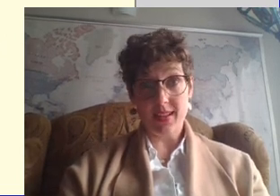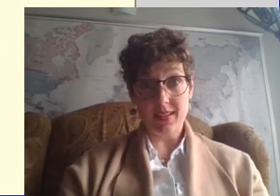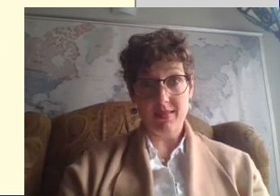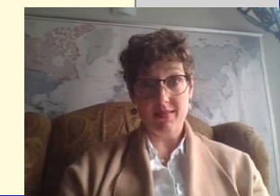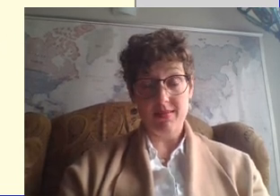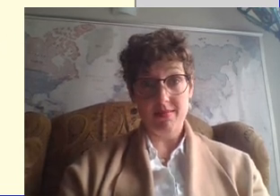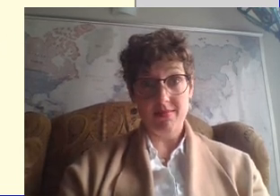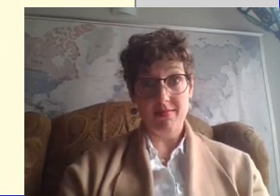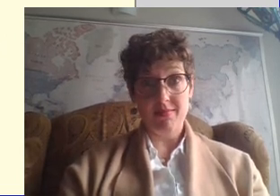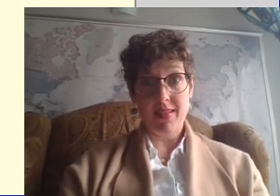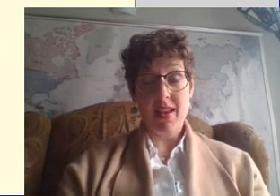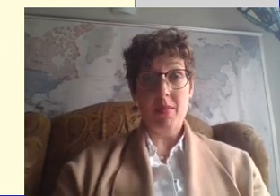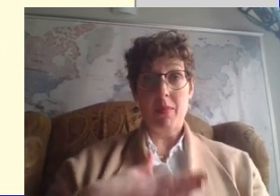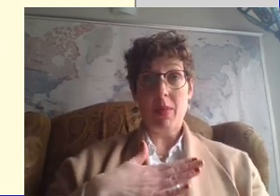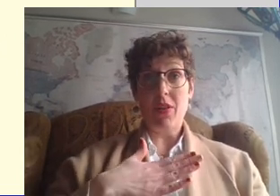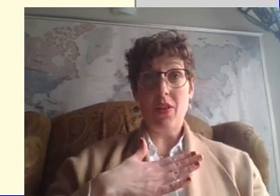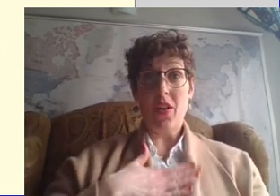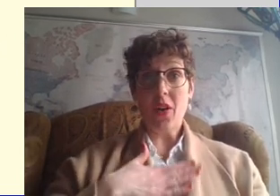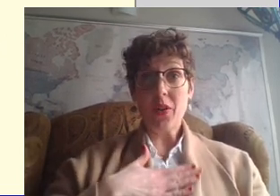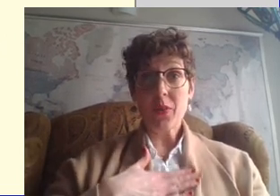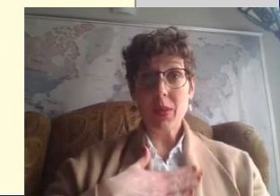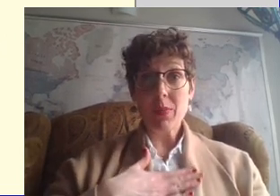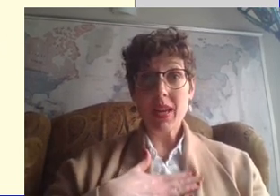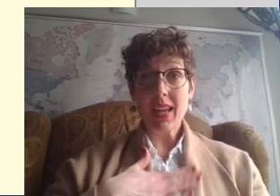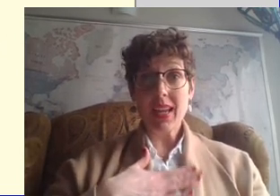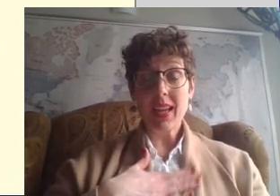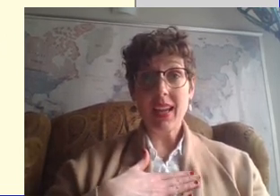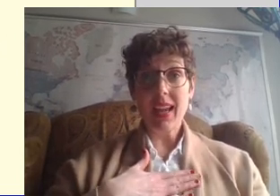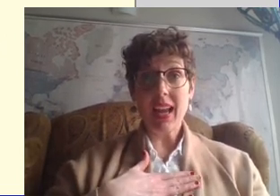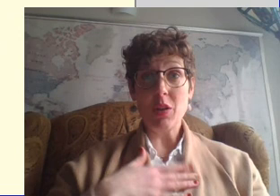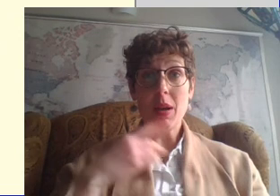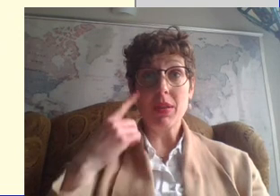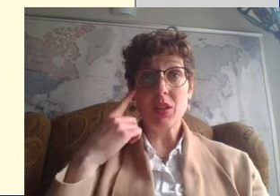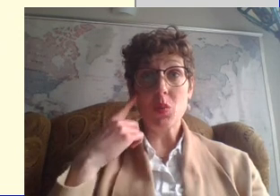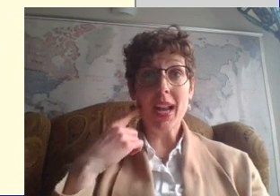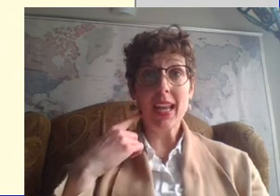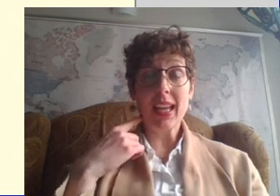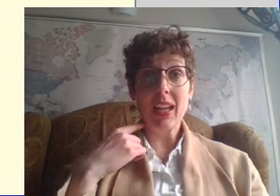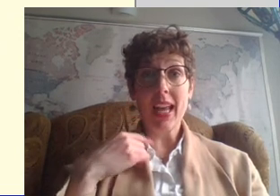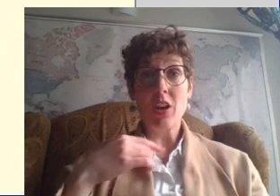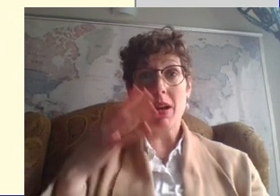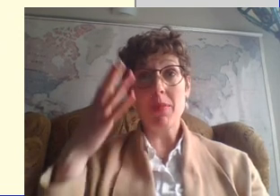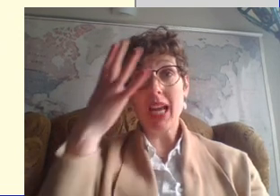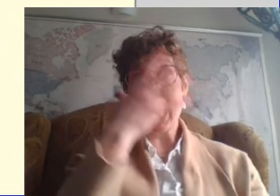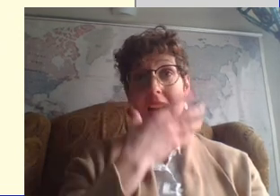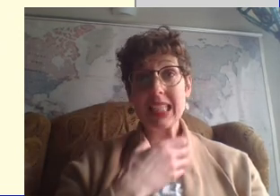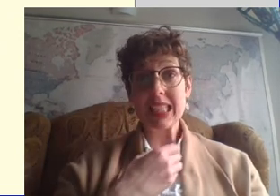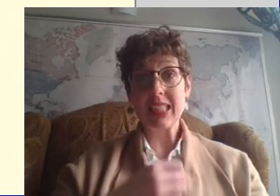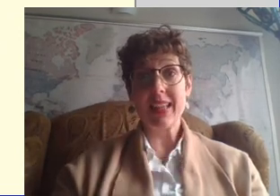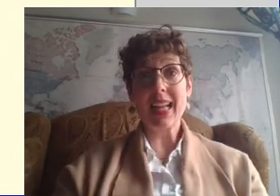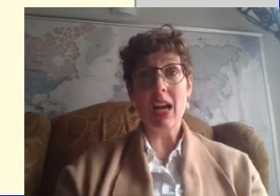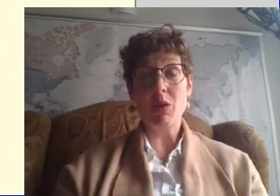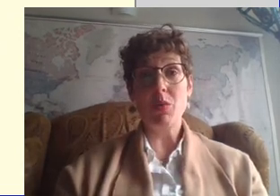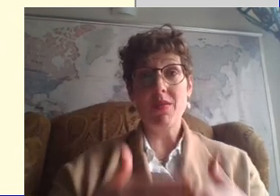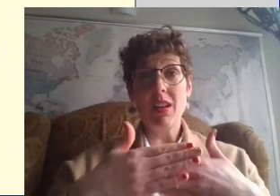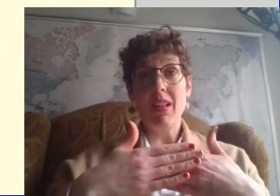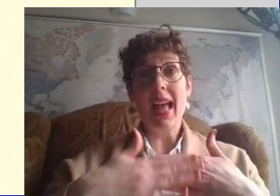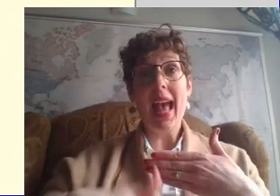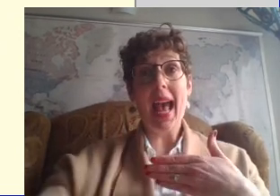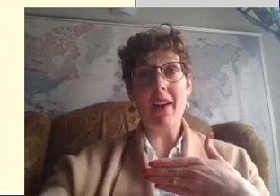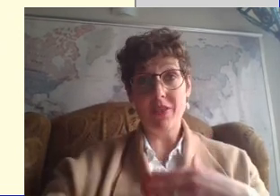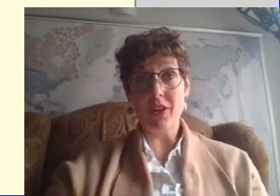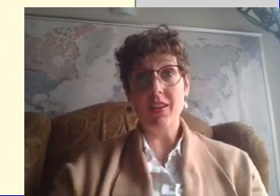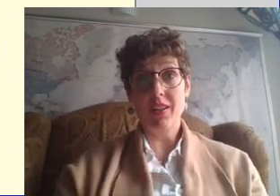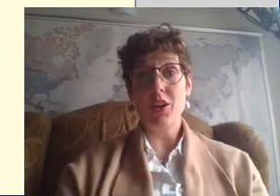fast race? Maybe your heart would be beating and you might be sweating and you might be hot. That's how you would